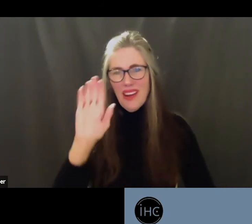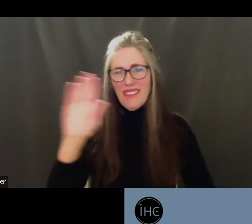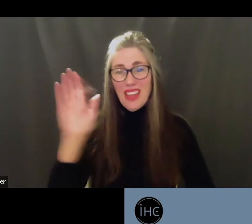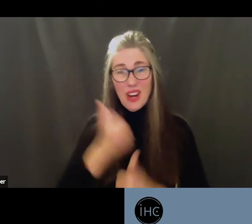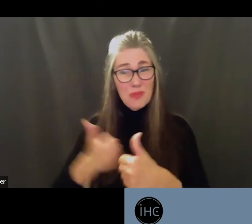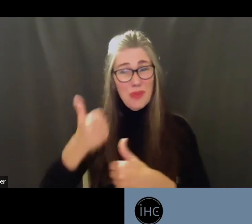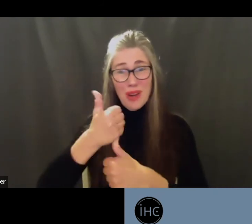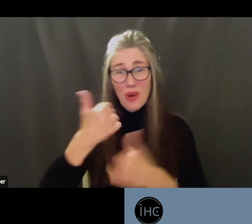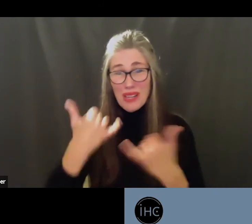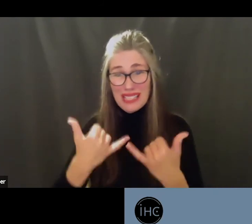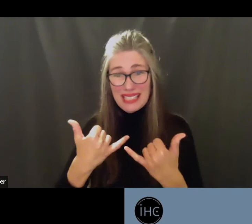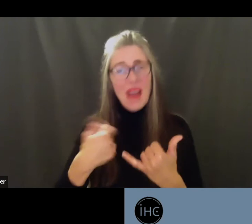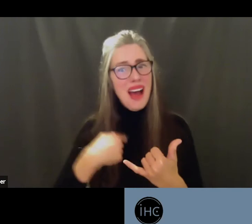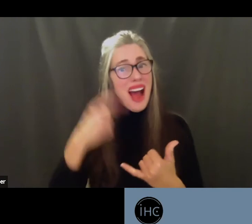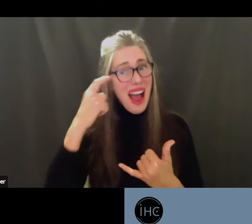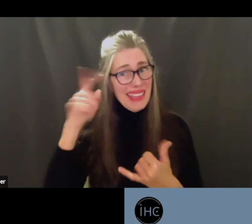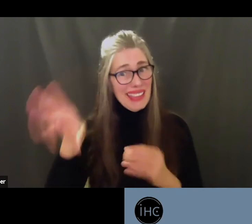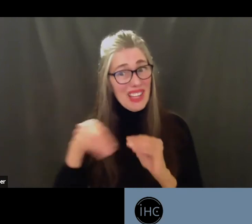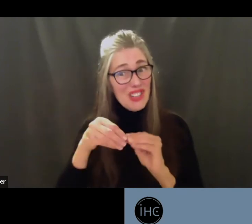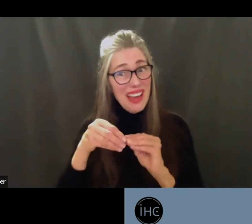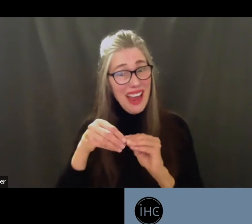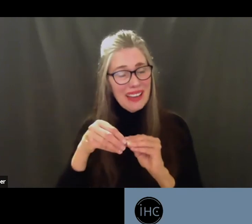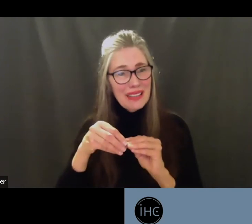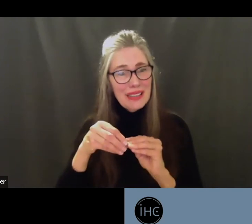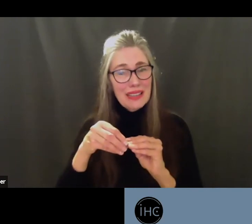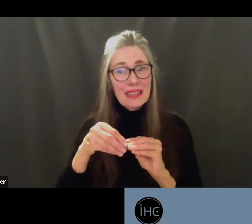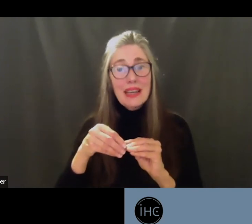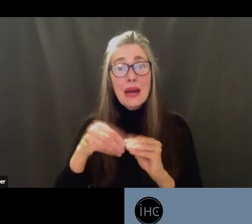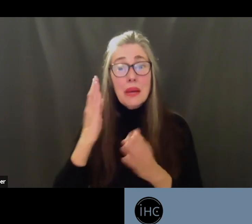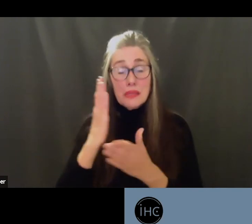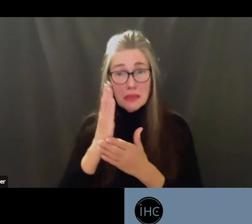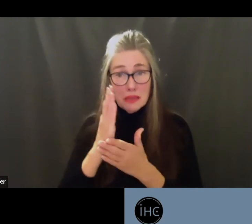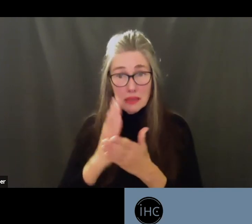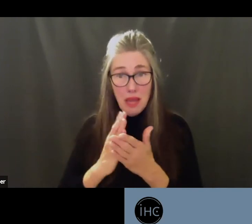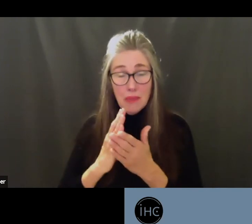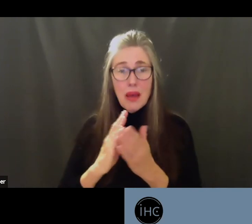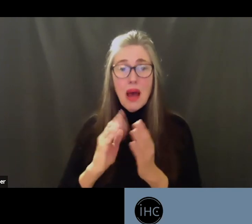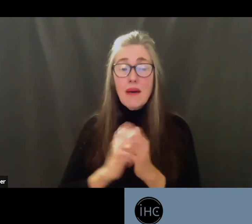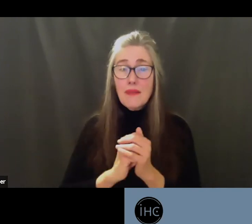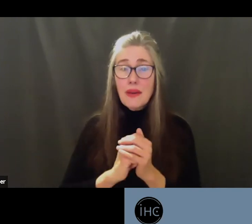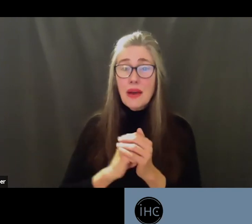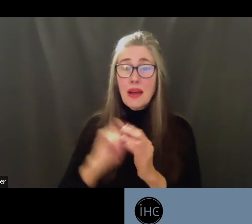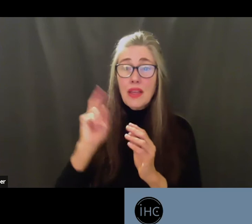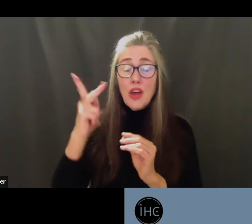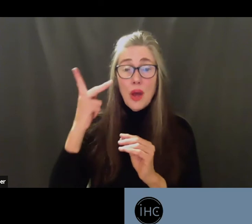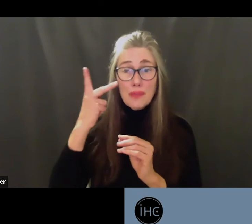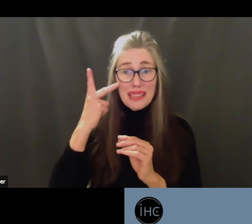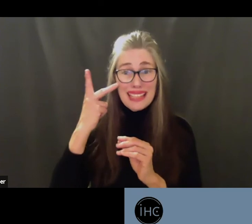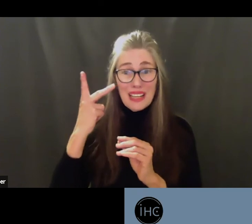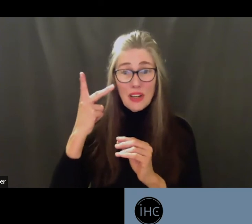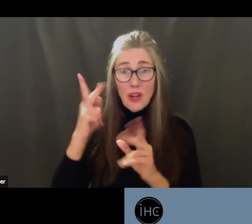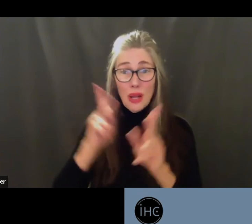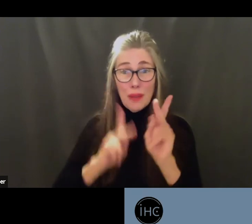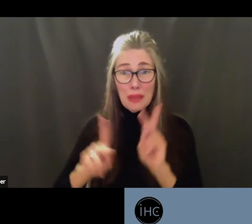priorities, and it should be. But they've already dismissed some of the politicized appointees in the civil service. That's